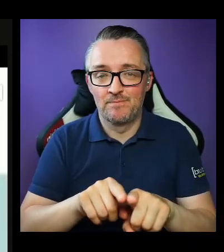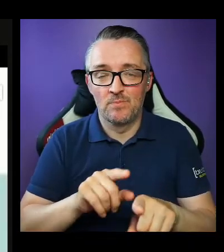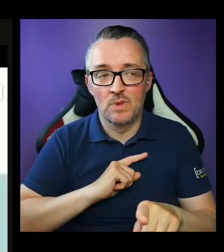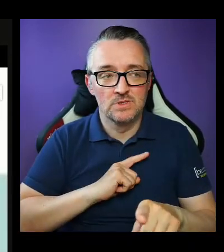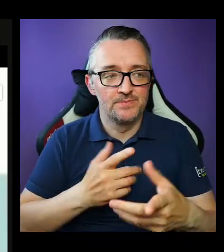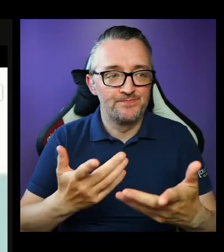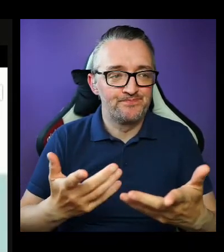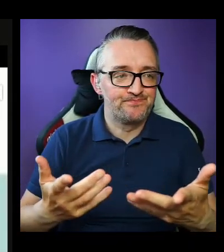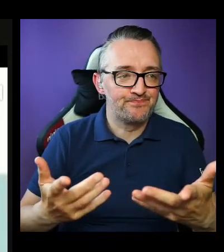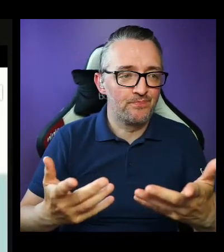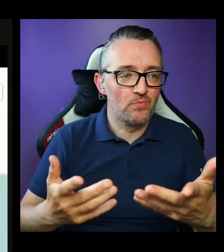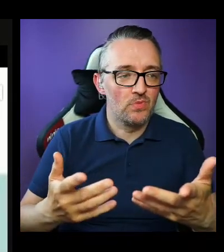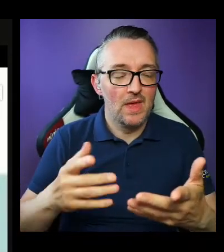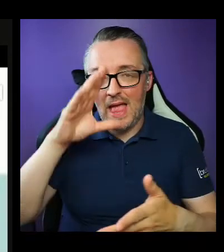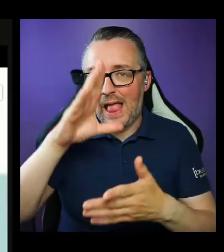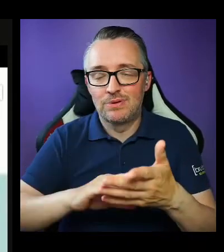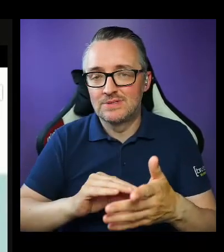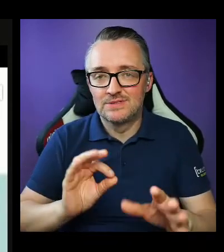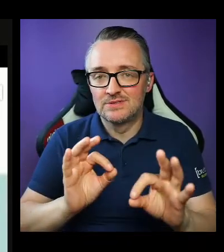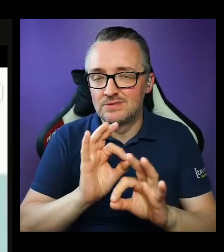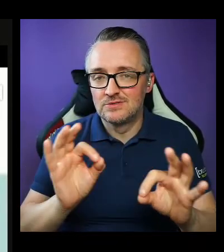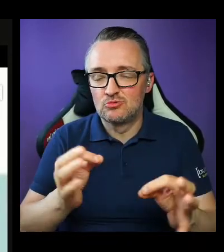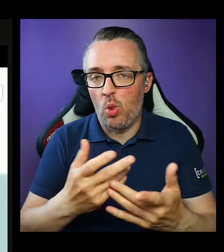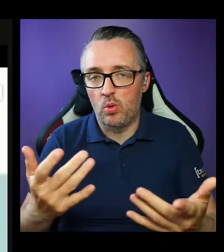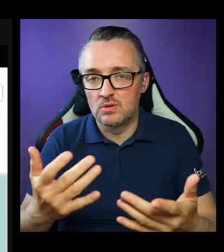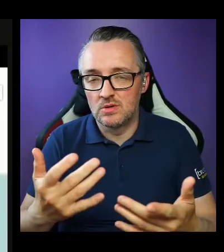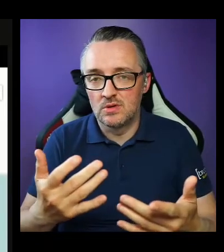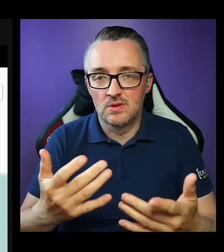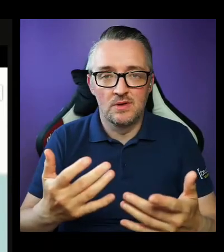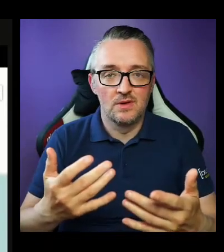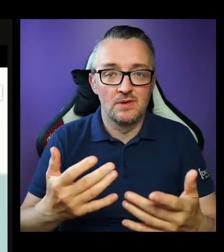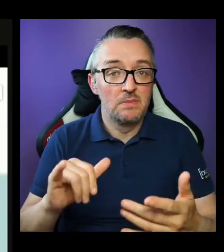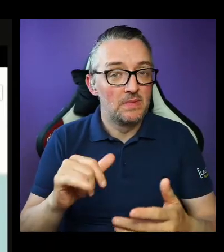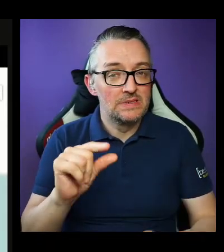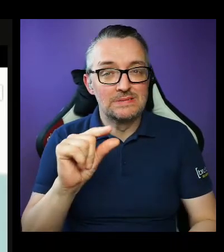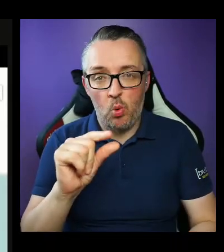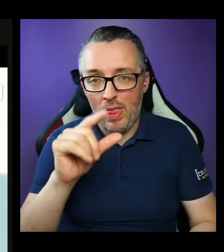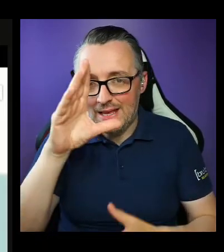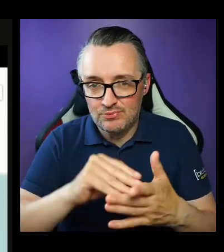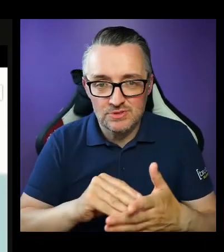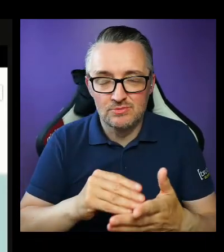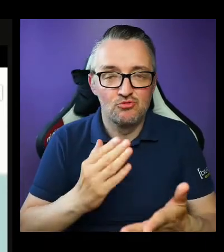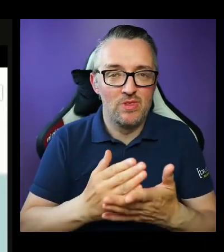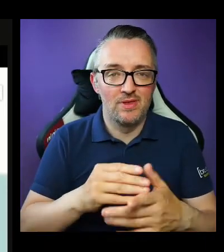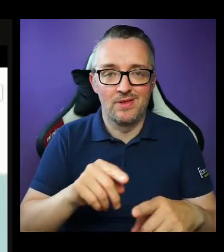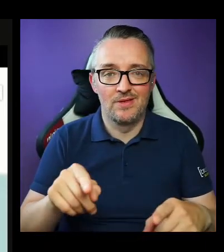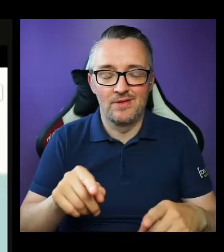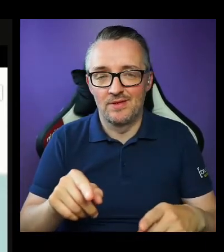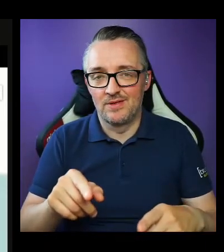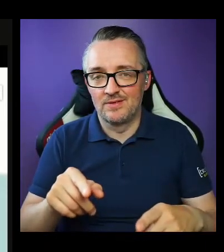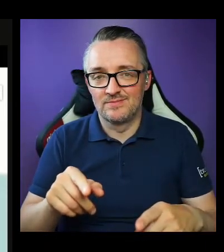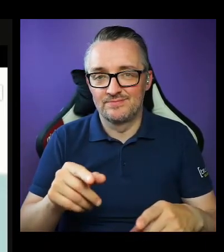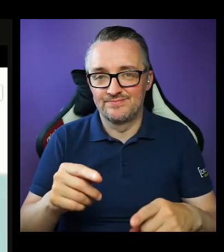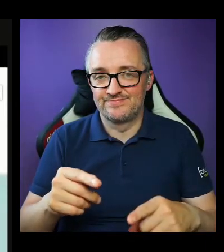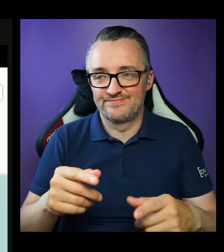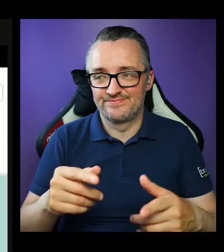of experience with DynamoDB, even if they have some, but they really just store, as we're doing in the beginning, this